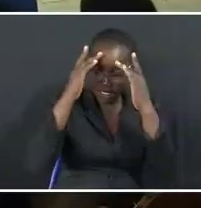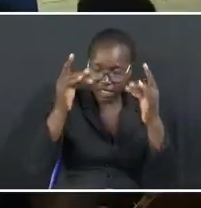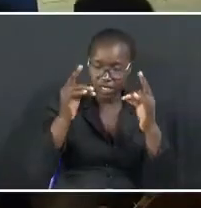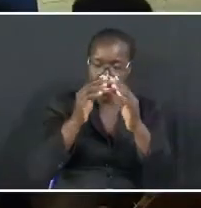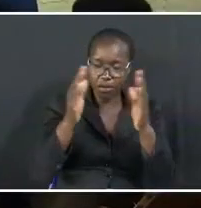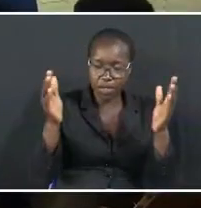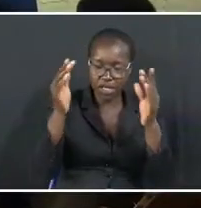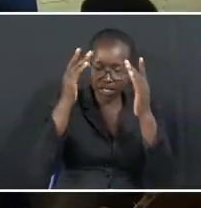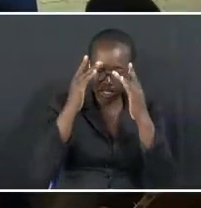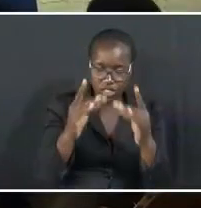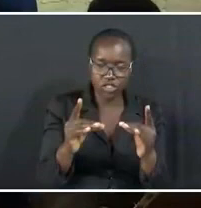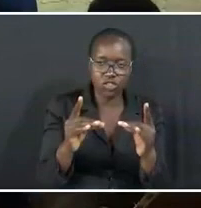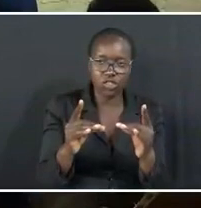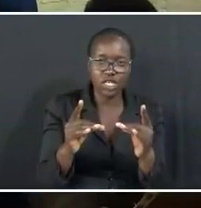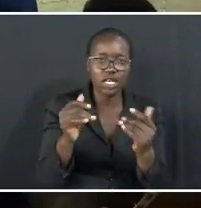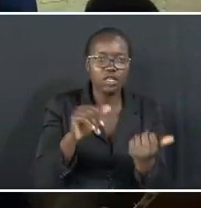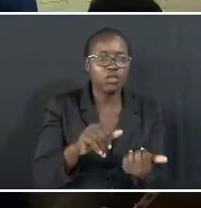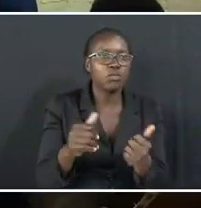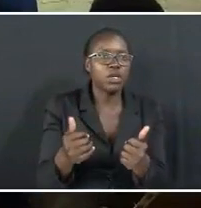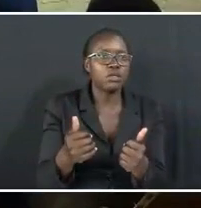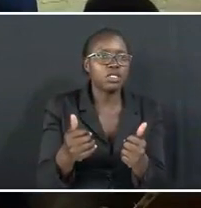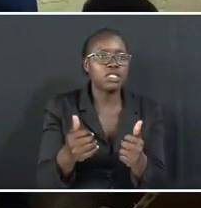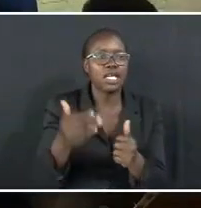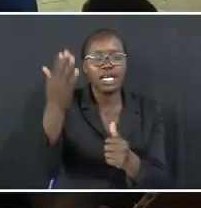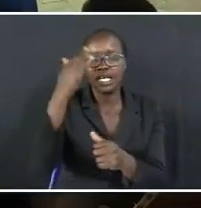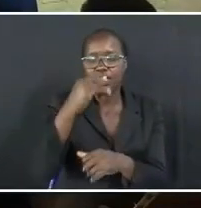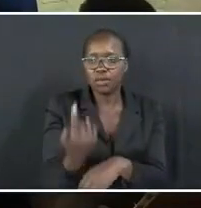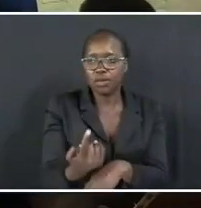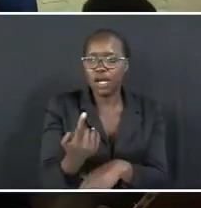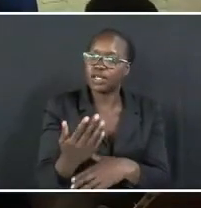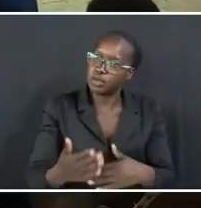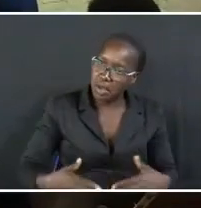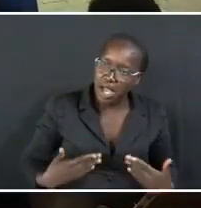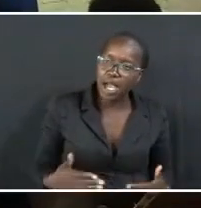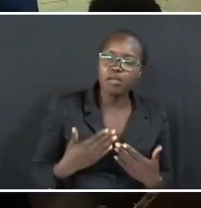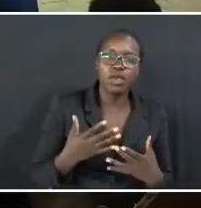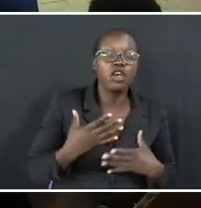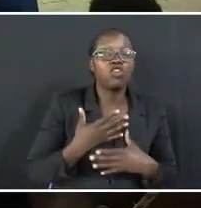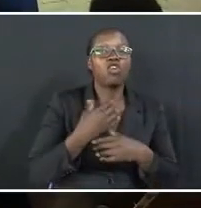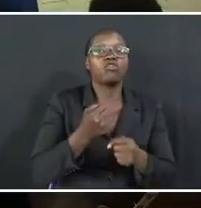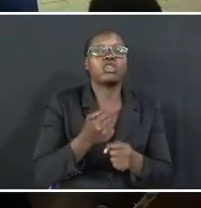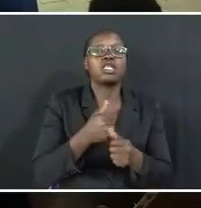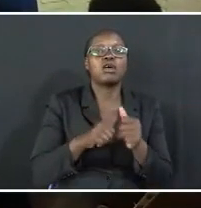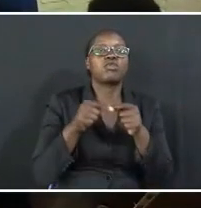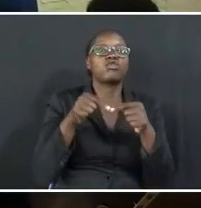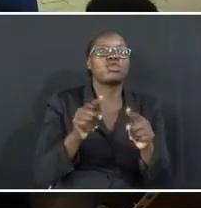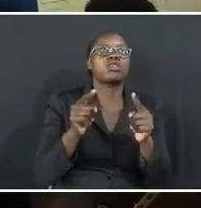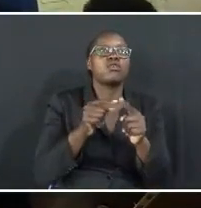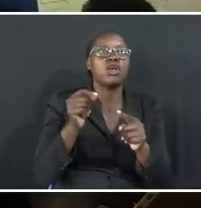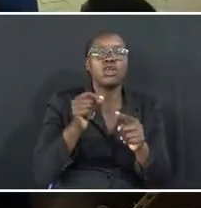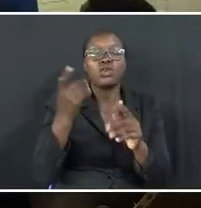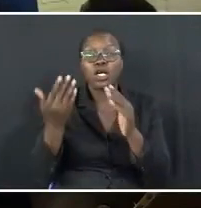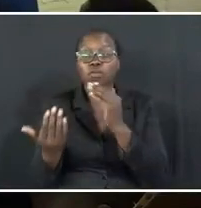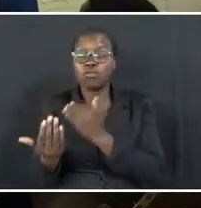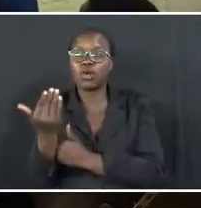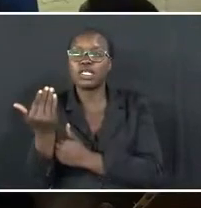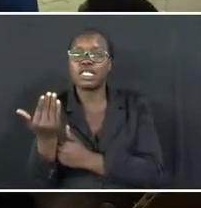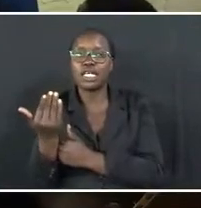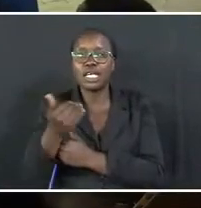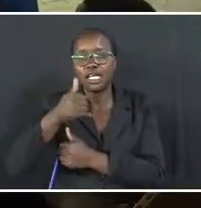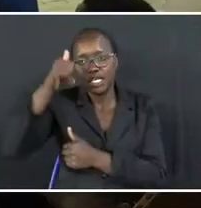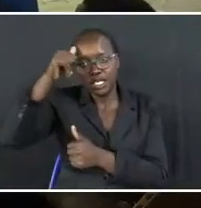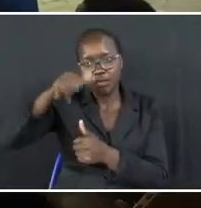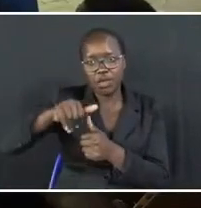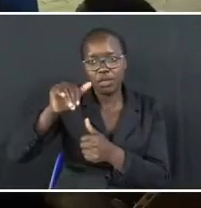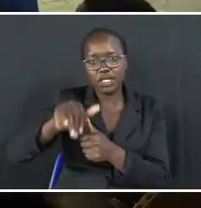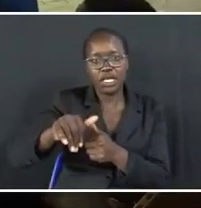big decision. You'll be baptized day one. You're very happy and confident about yourself. You wake up that morning. Remember